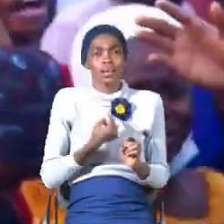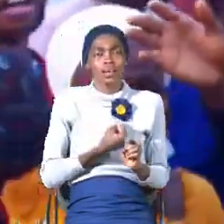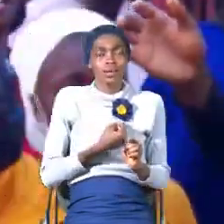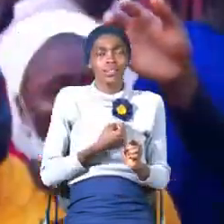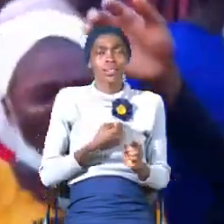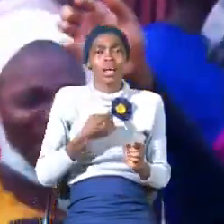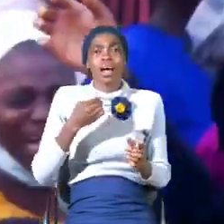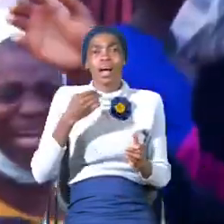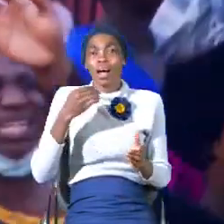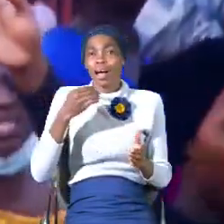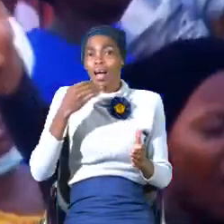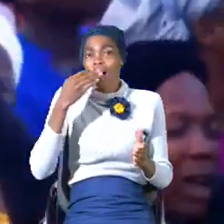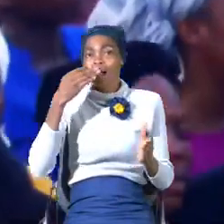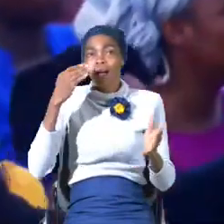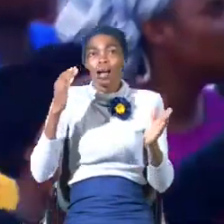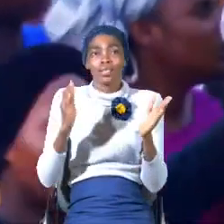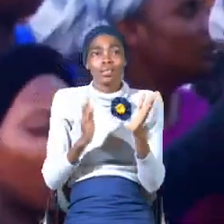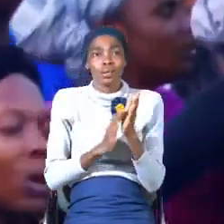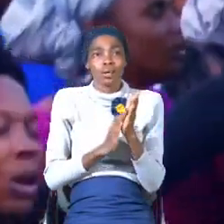My God.